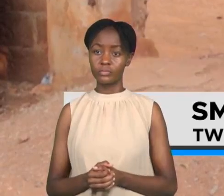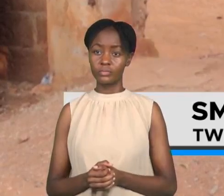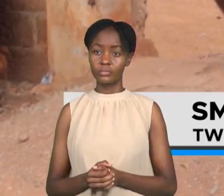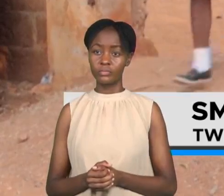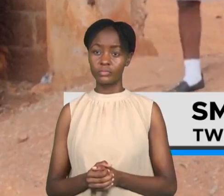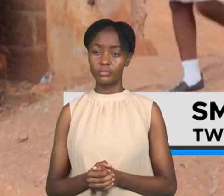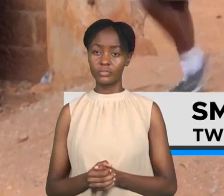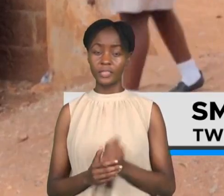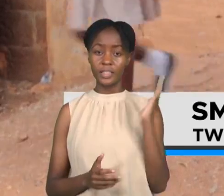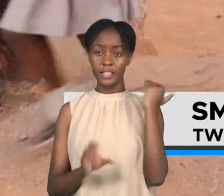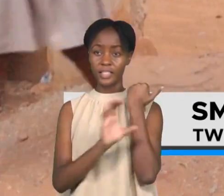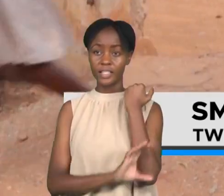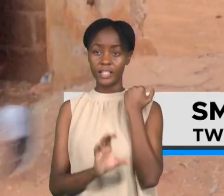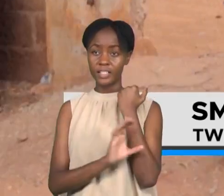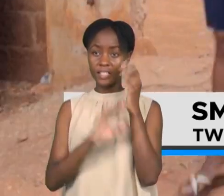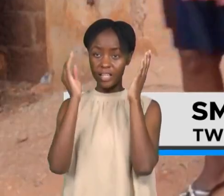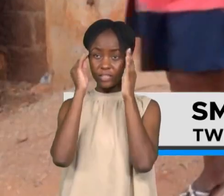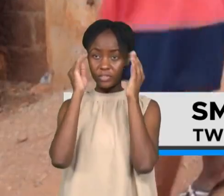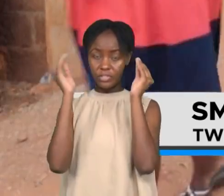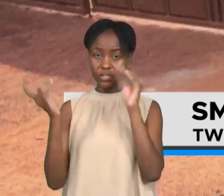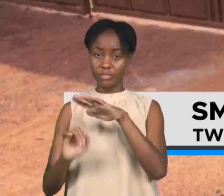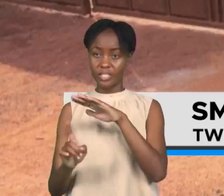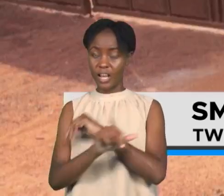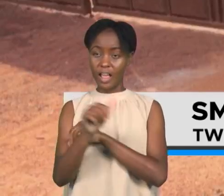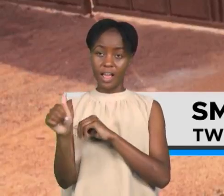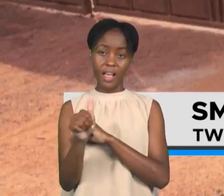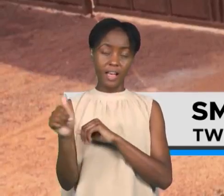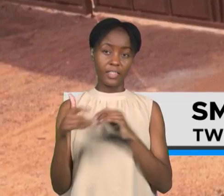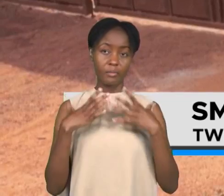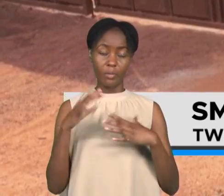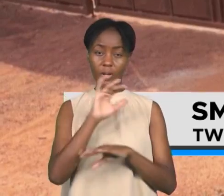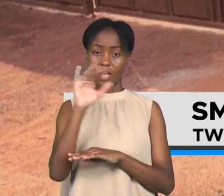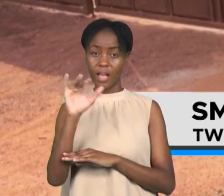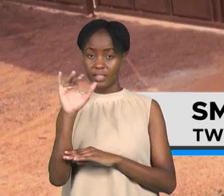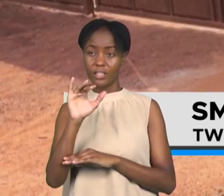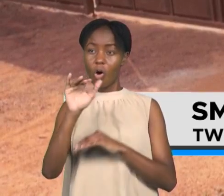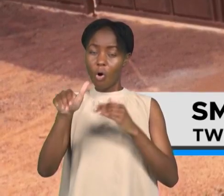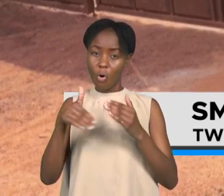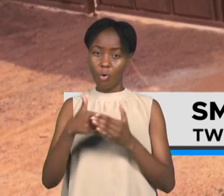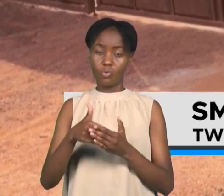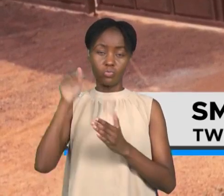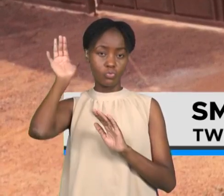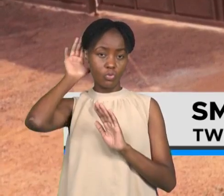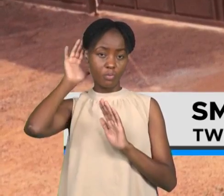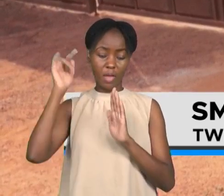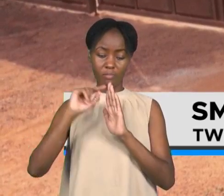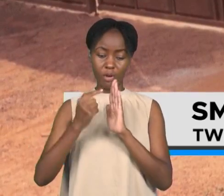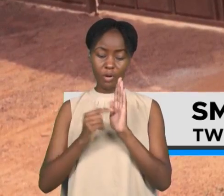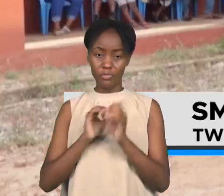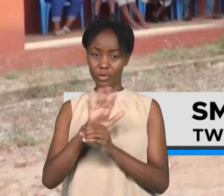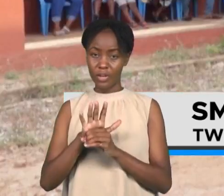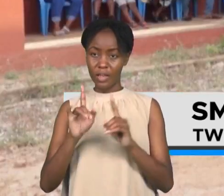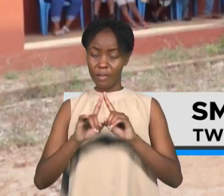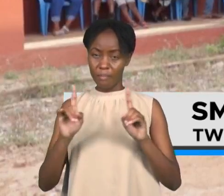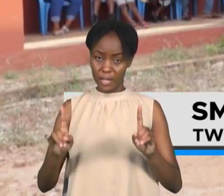The country's education ministry and other stakeholders are ensuring adherence to health protocols. However, there are mixed reactions as the